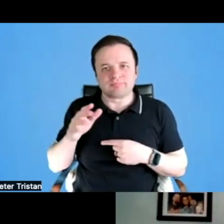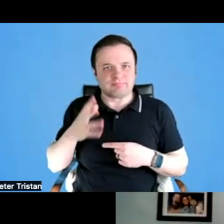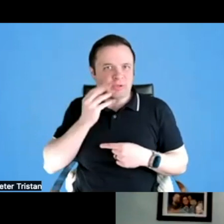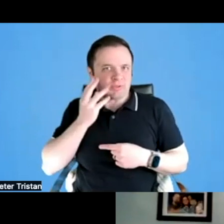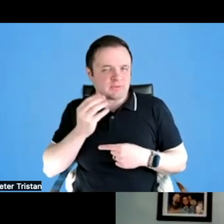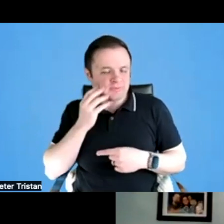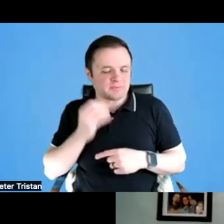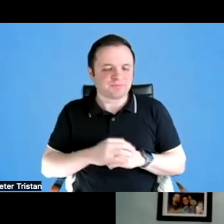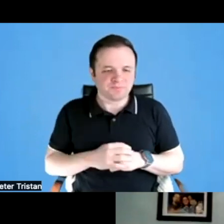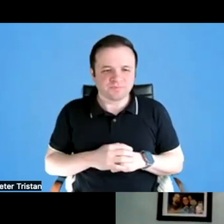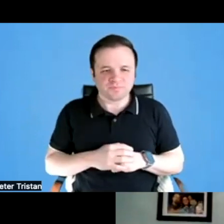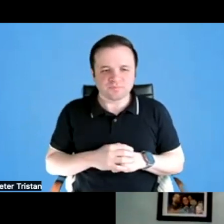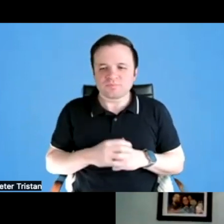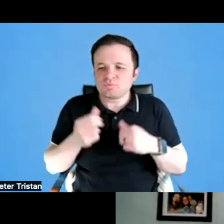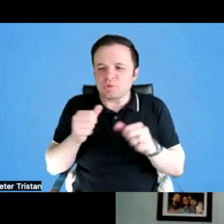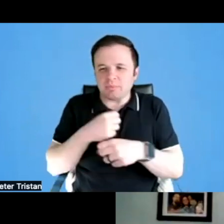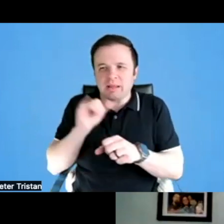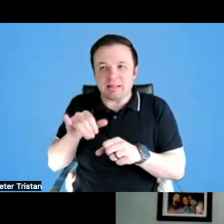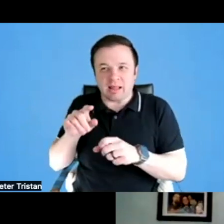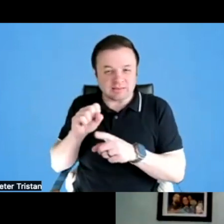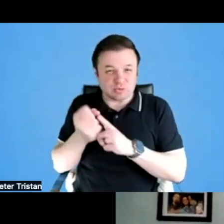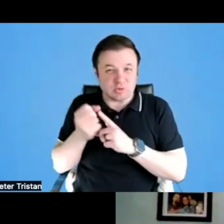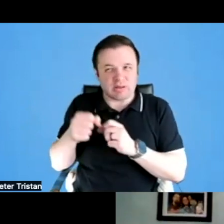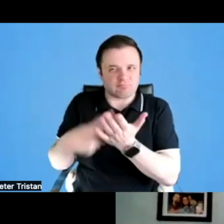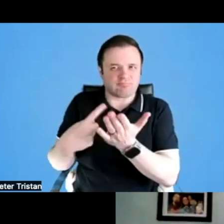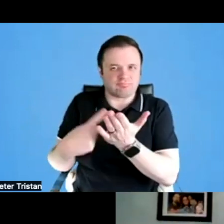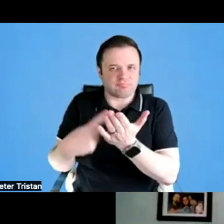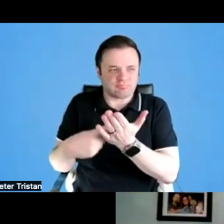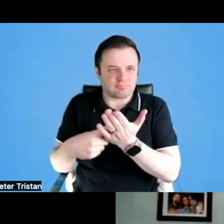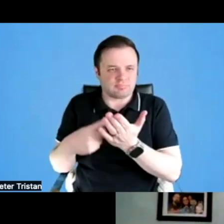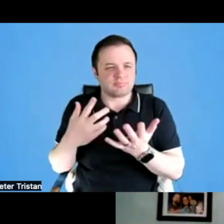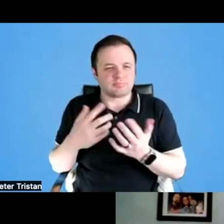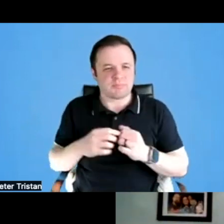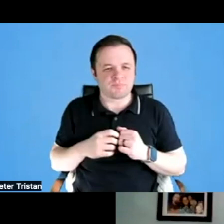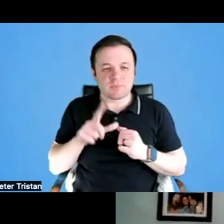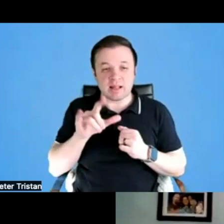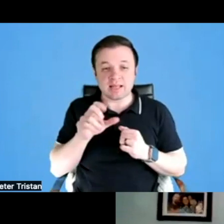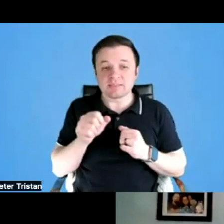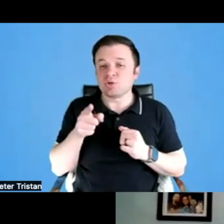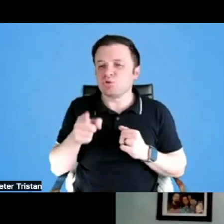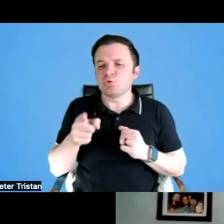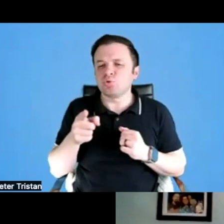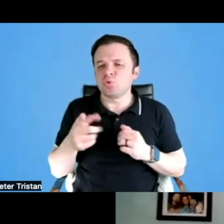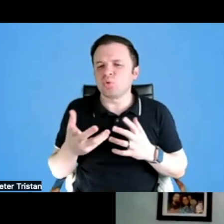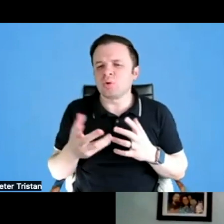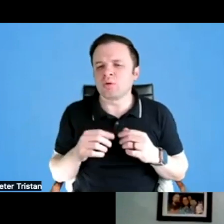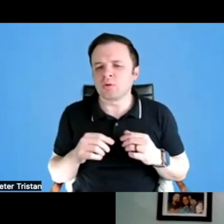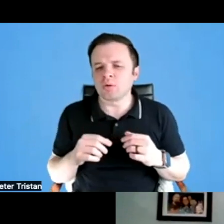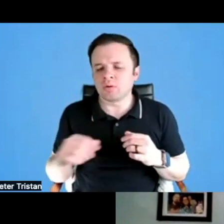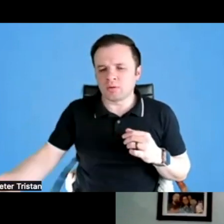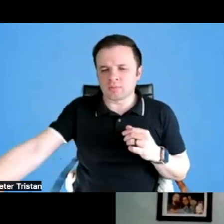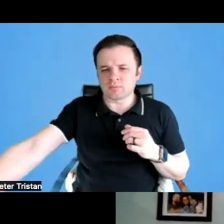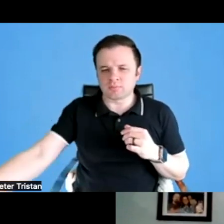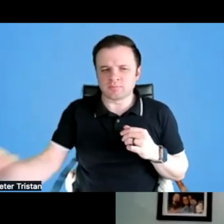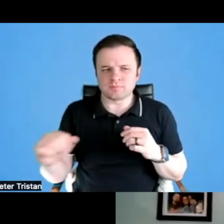Anyway, so we try to make things like that, things that we can talk about and notice. Lisa, what would you? Yeah, I